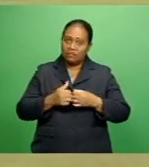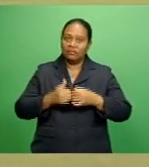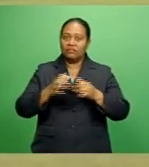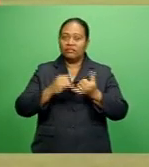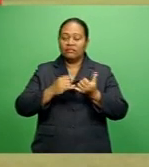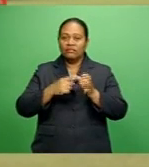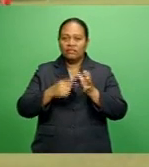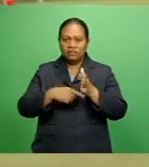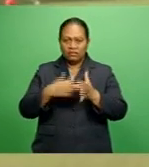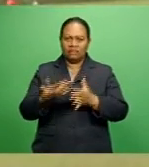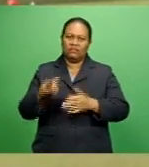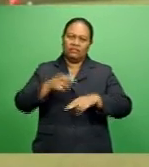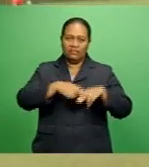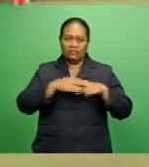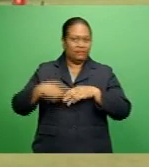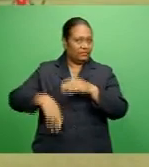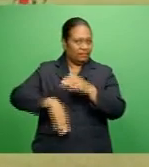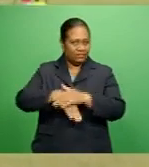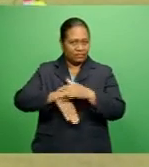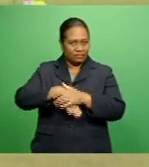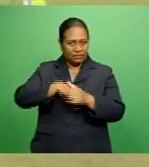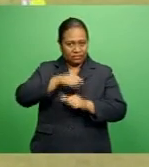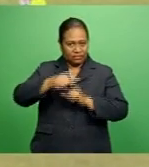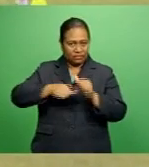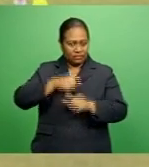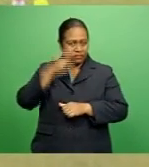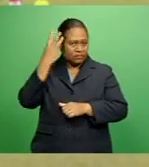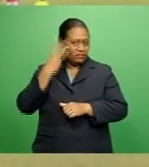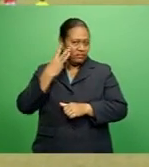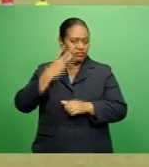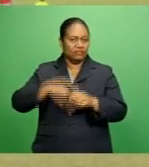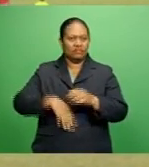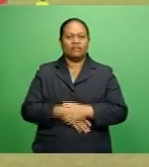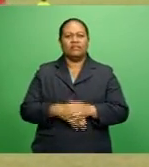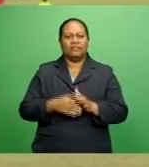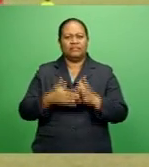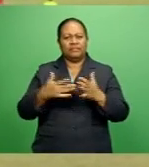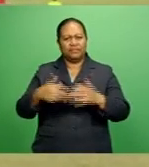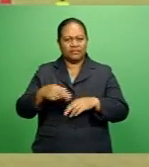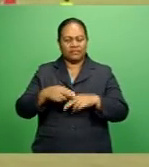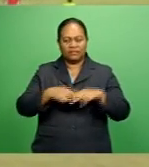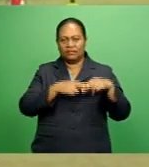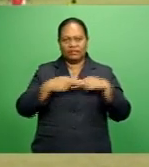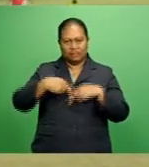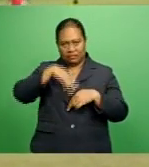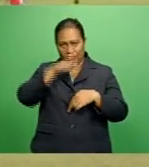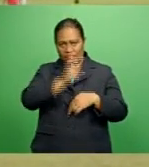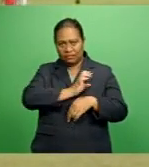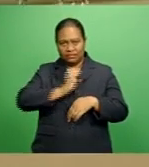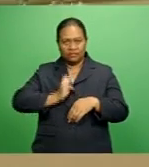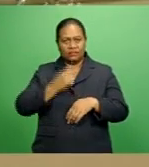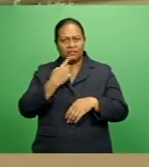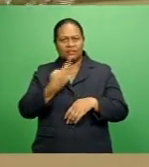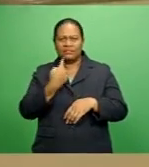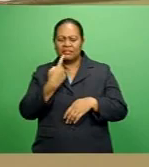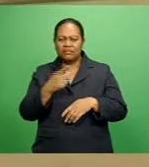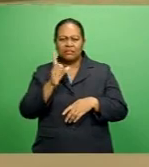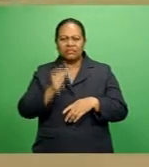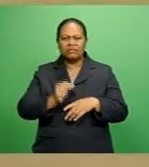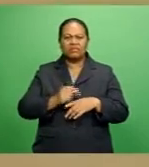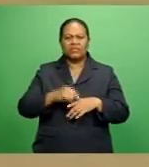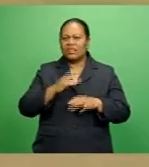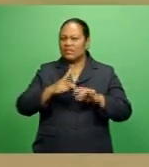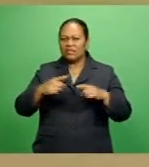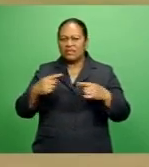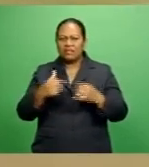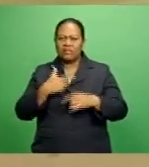with the Fiji Football Association's Women's Super League. Fiji FA Chief Executive Mohammed Yusuf says they are sorting out some logistics